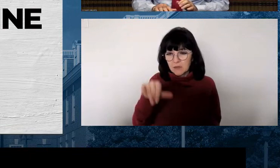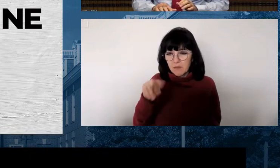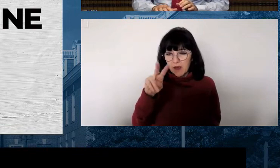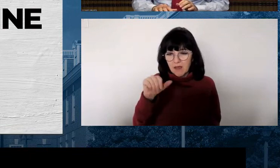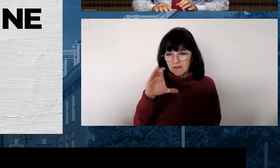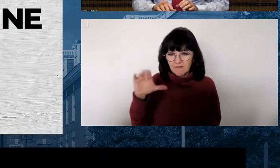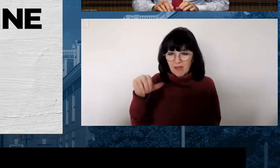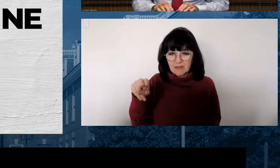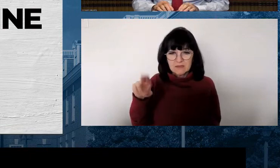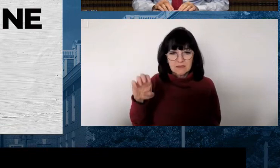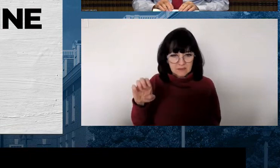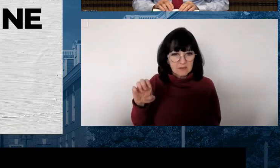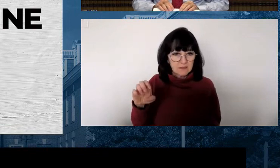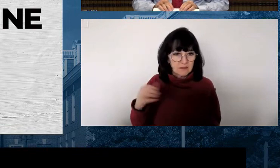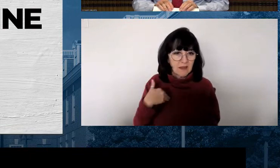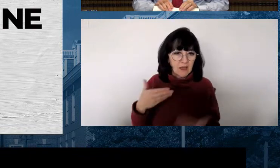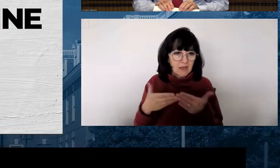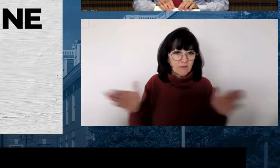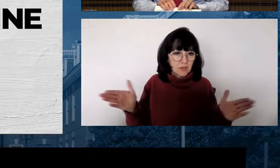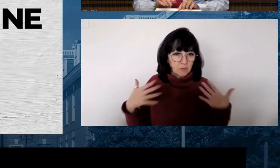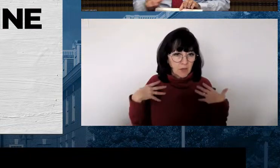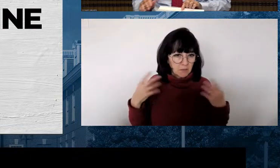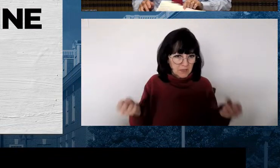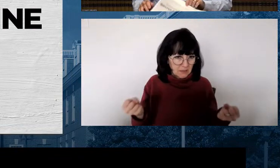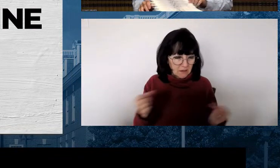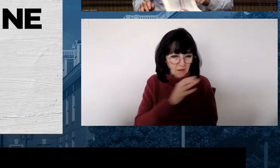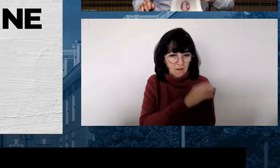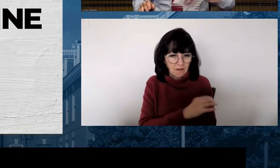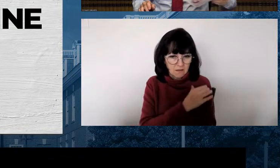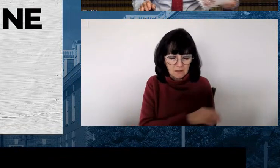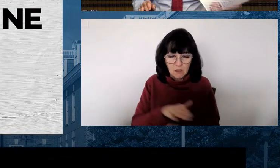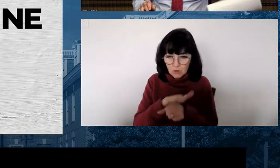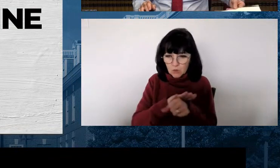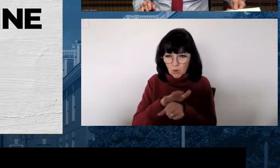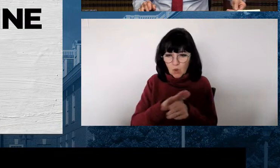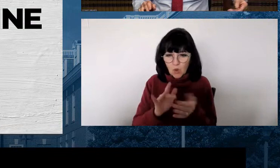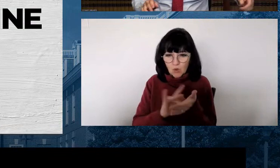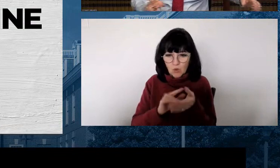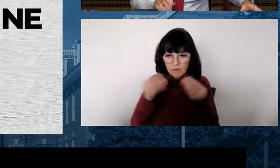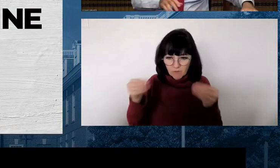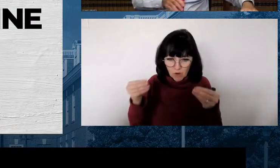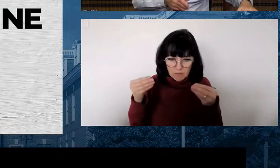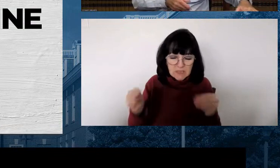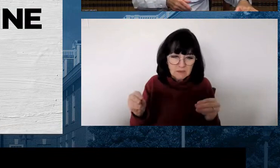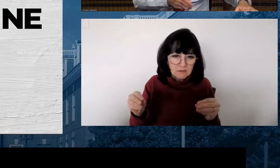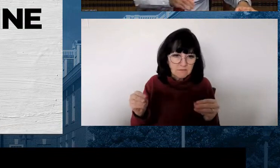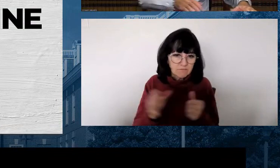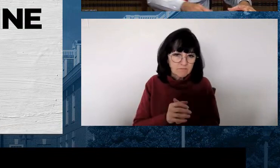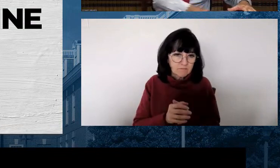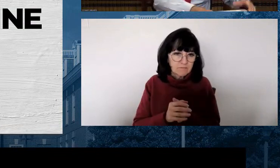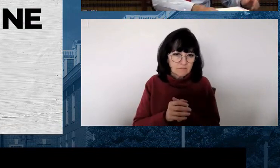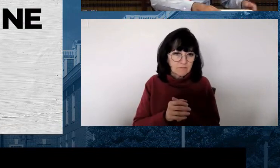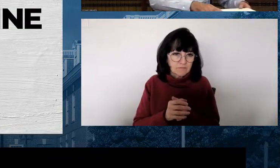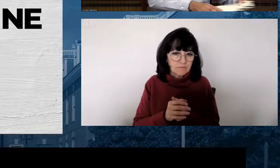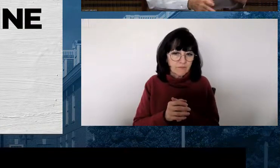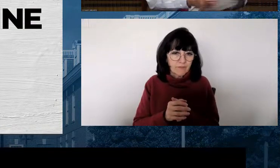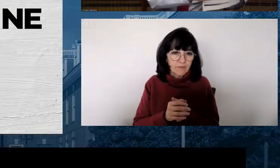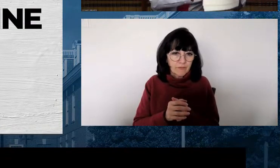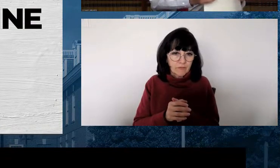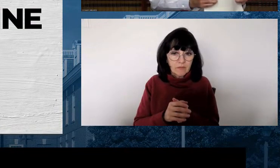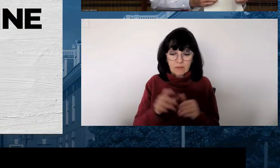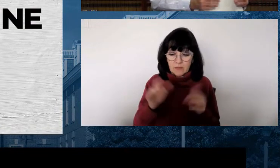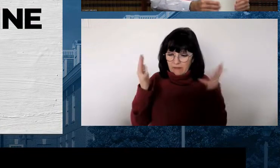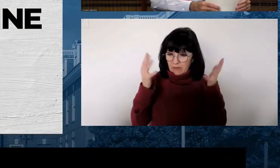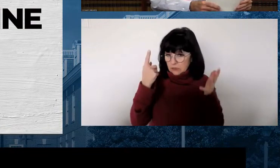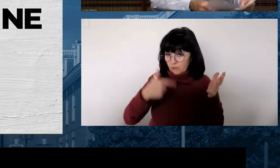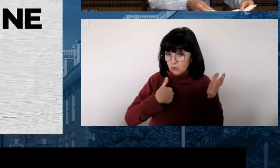de.gov/getmyvaccine. We have public health clinics. You have your local pharmacy where you can do that. Again, that's it for me in the data.